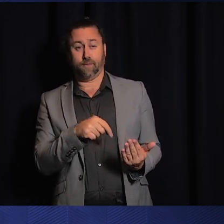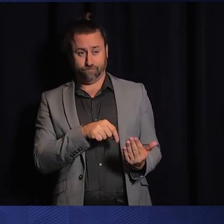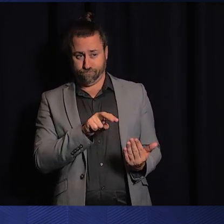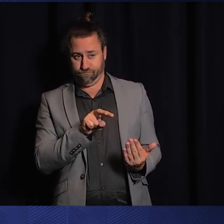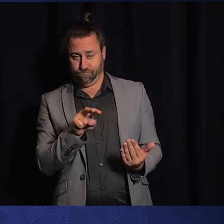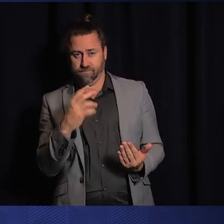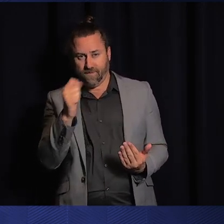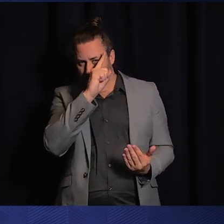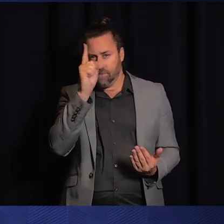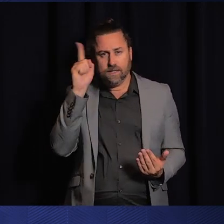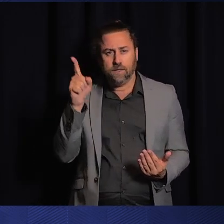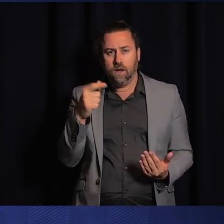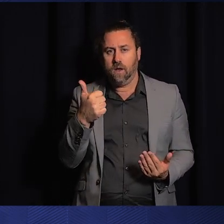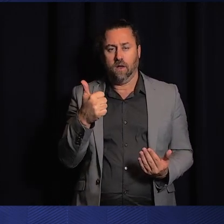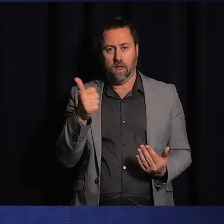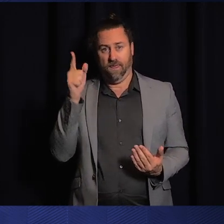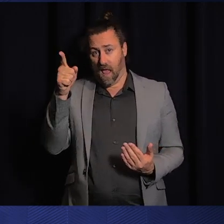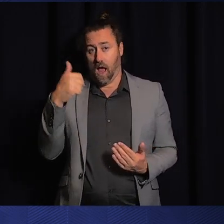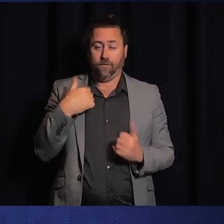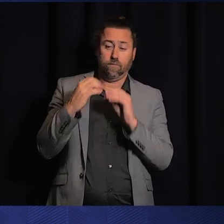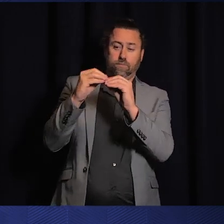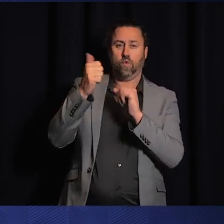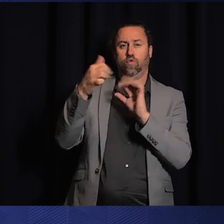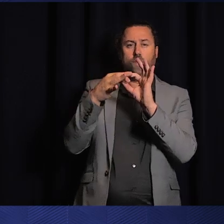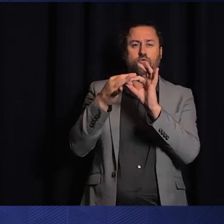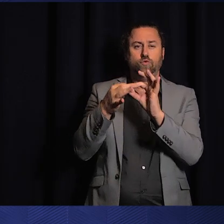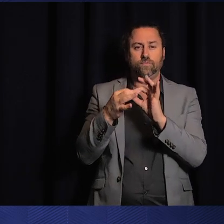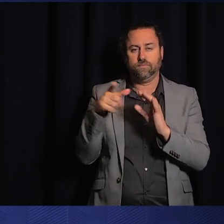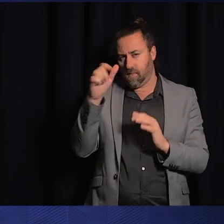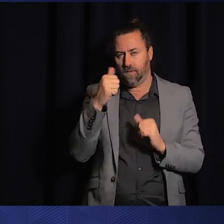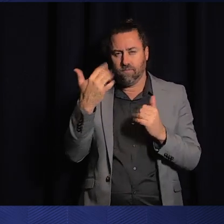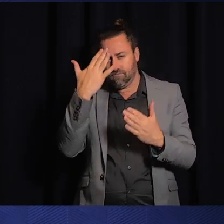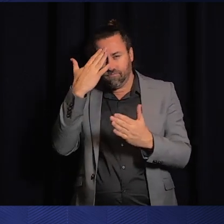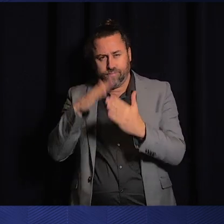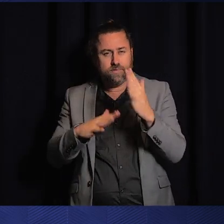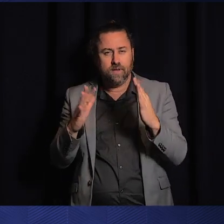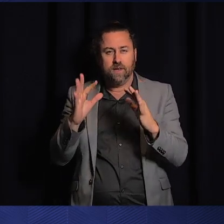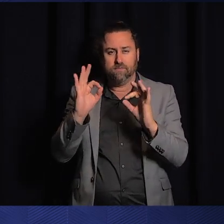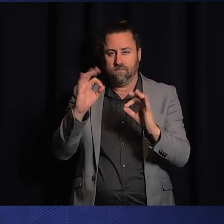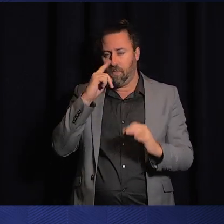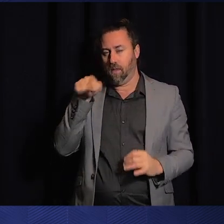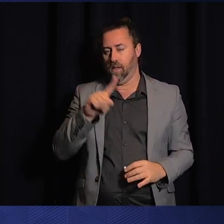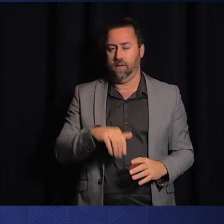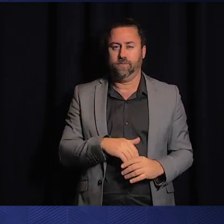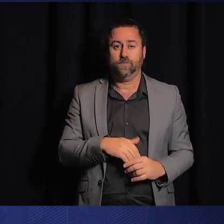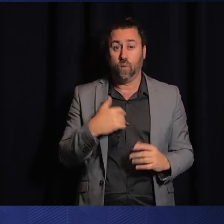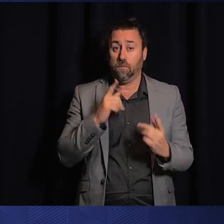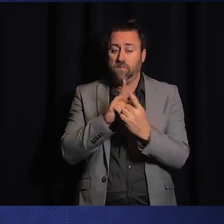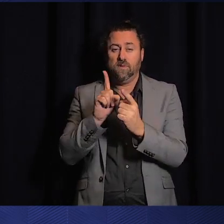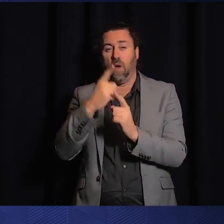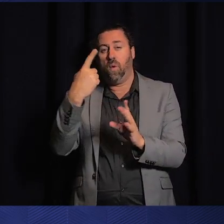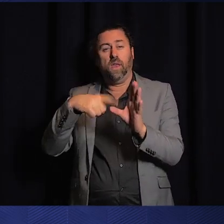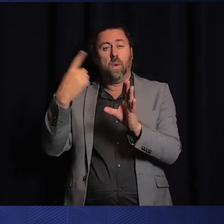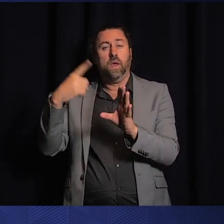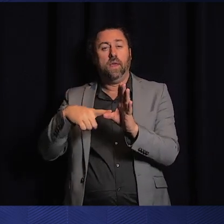which is very, very active among the special rapporteurs. We also have an annual mechanism. We